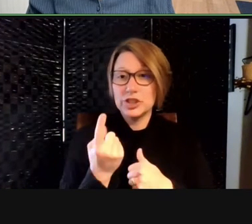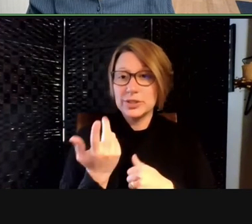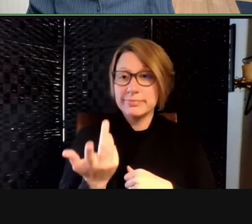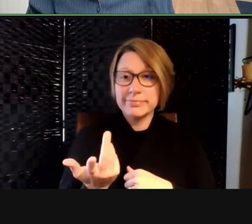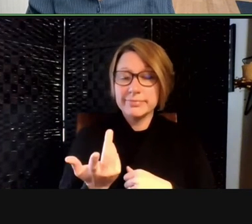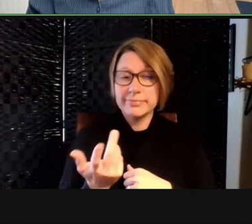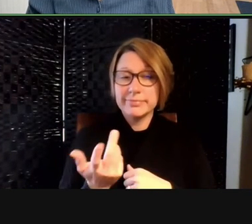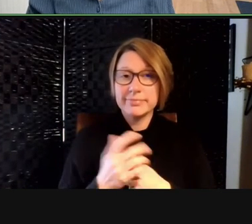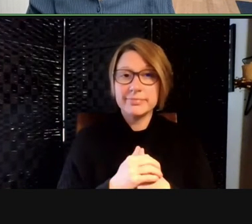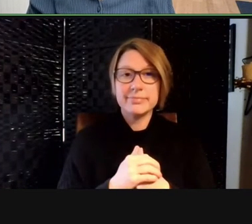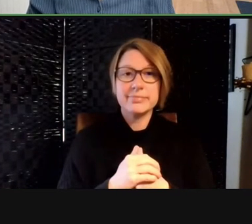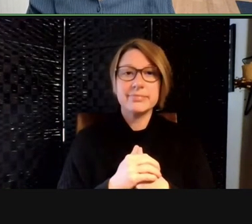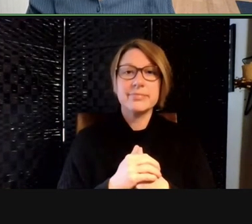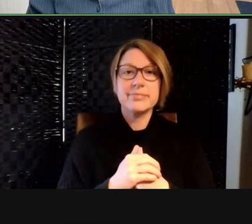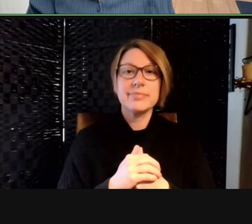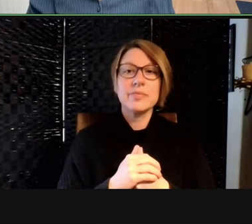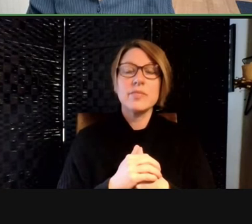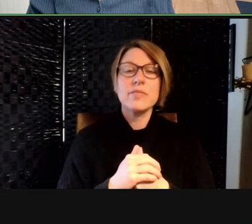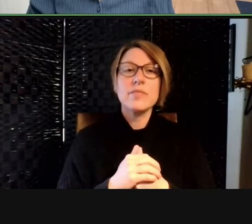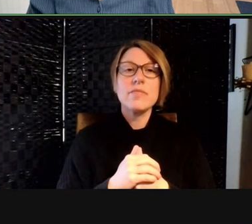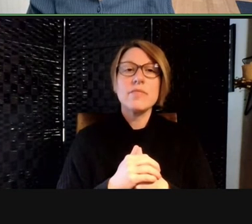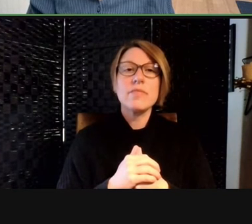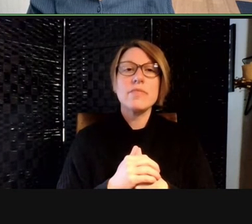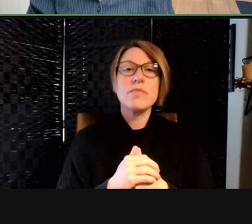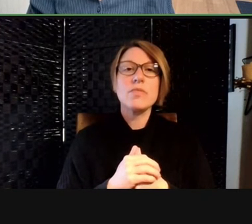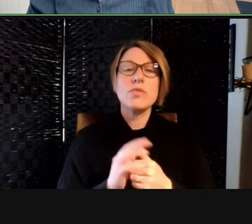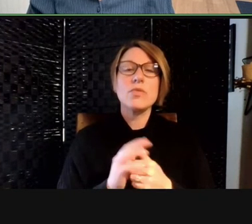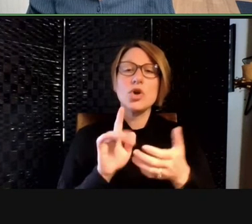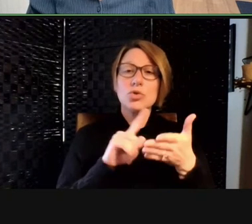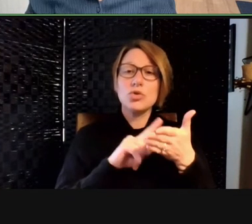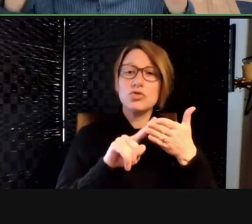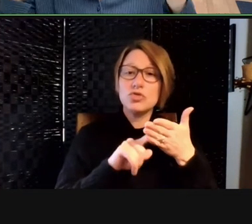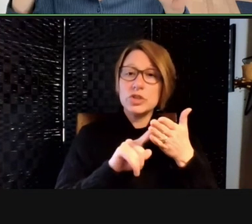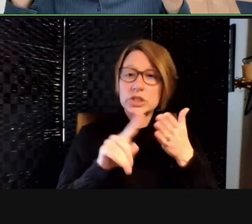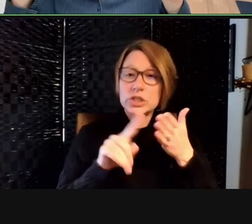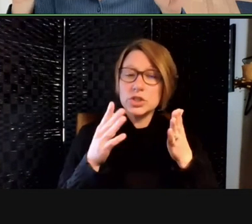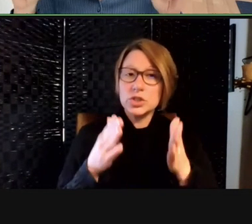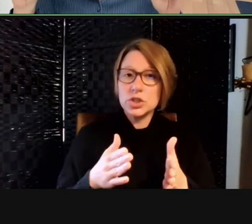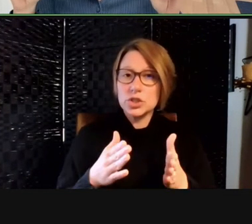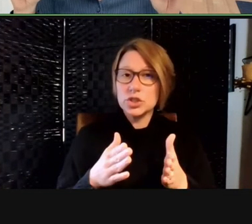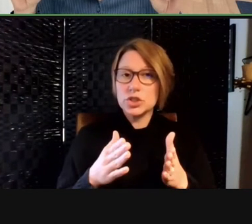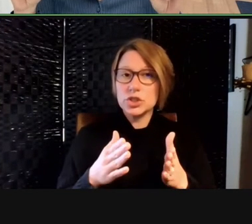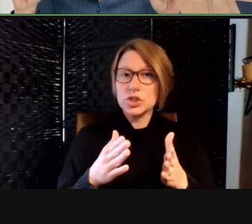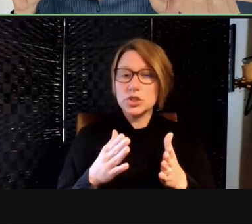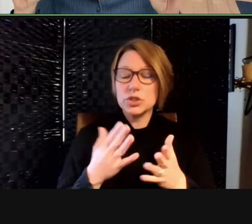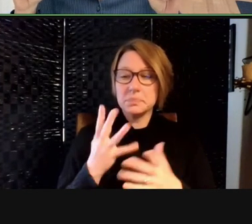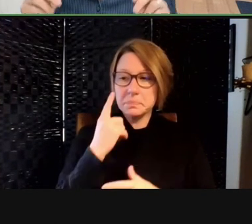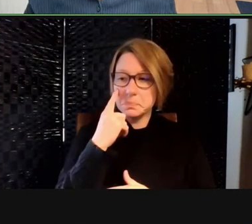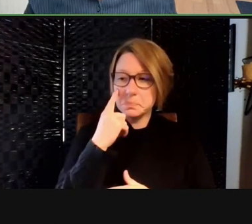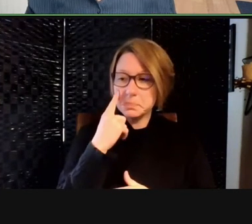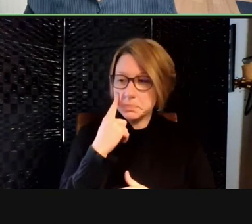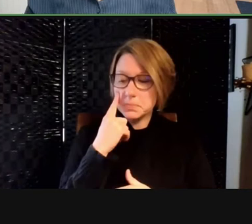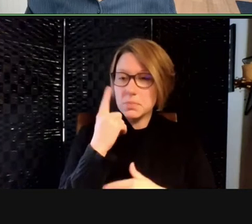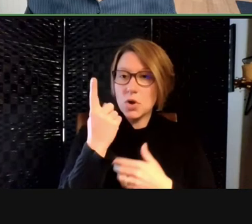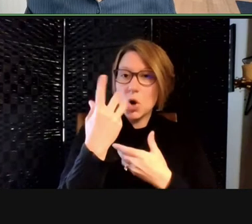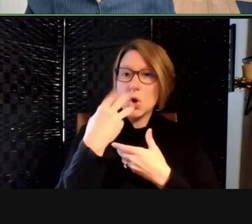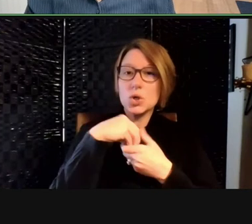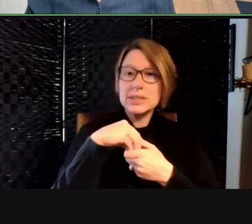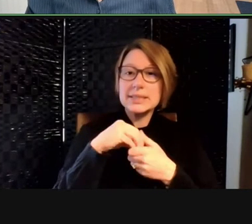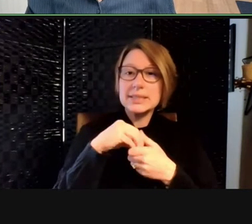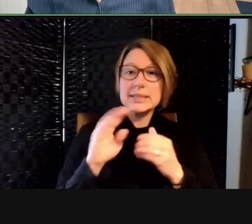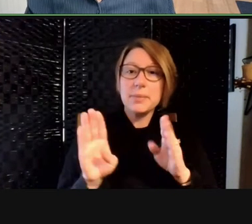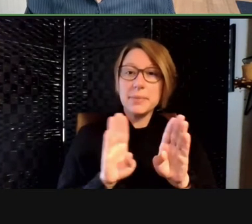this is not recent or new that researchers have seen that there have been autistic behaviors in